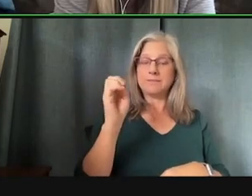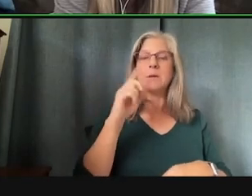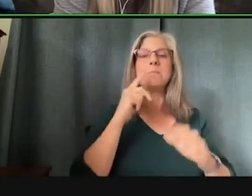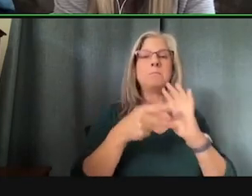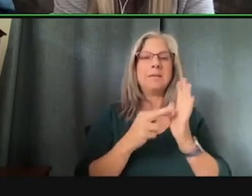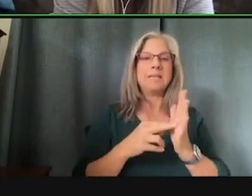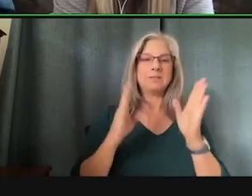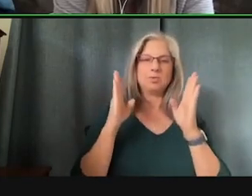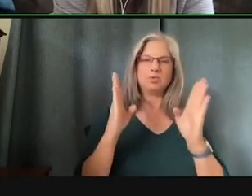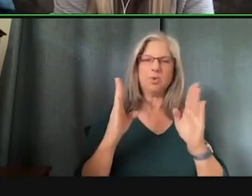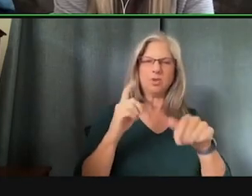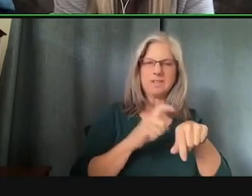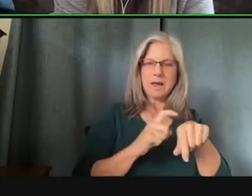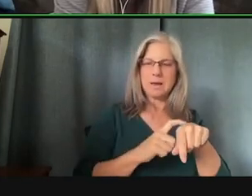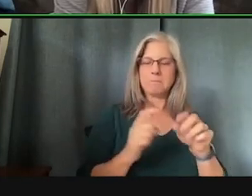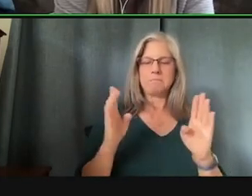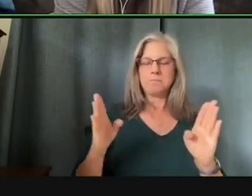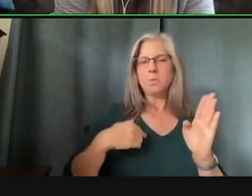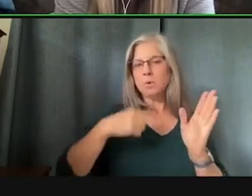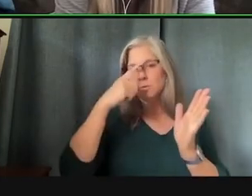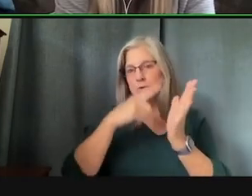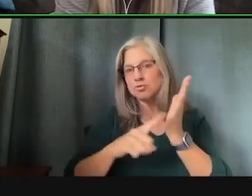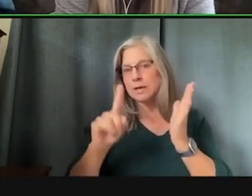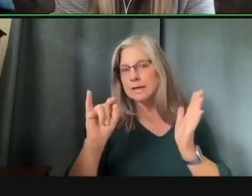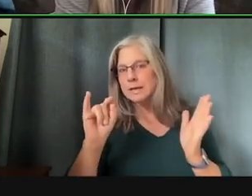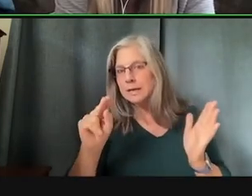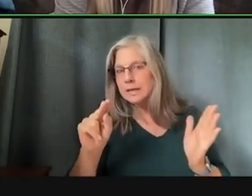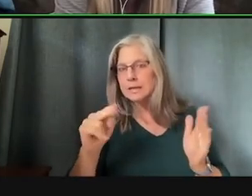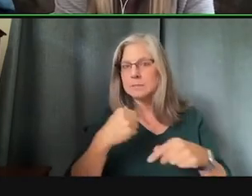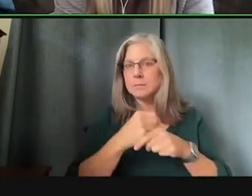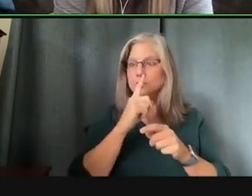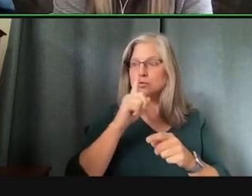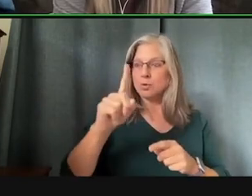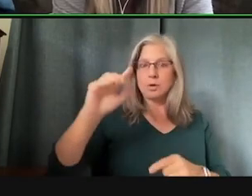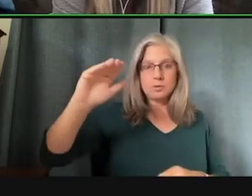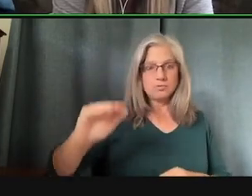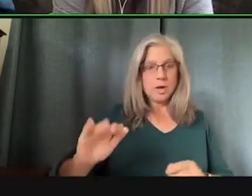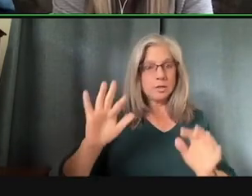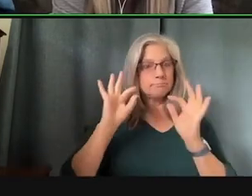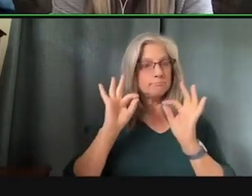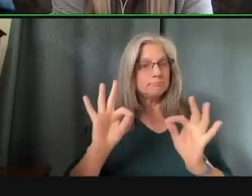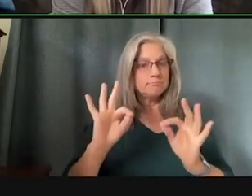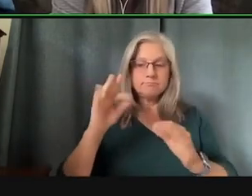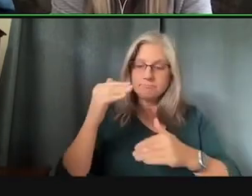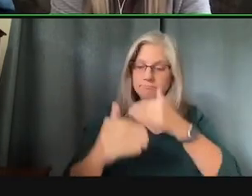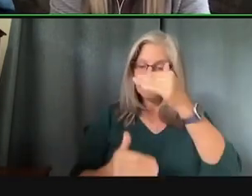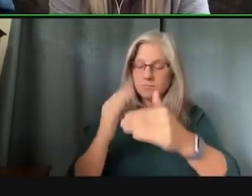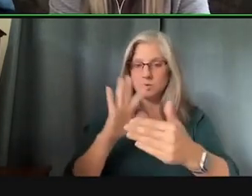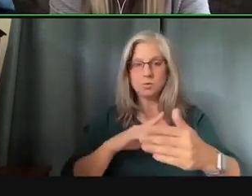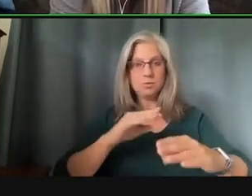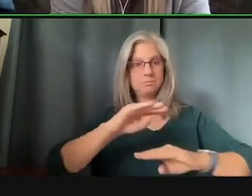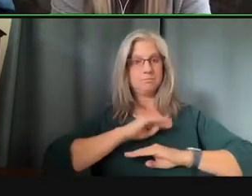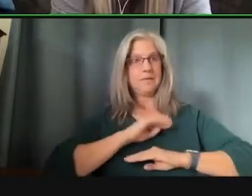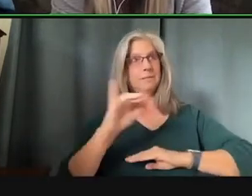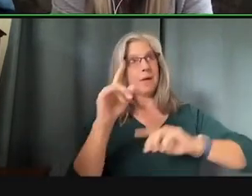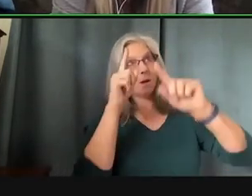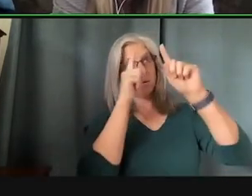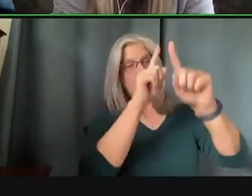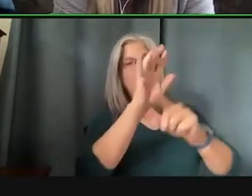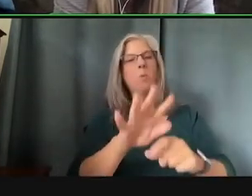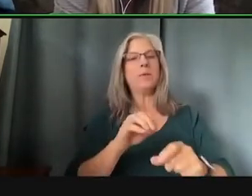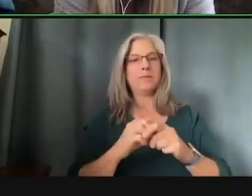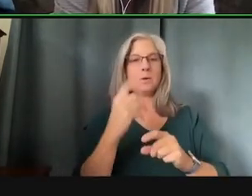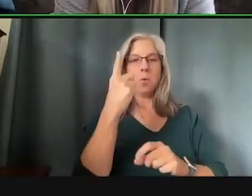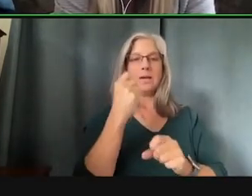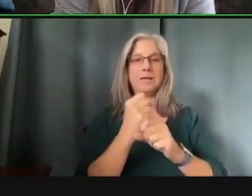of time where we're going to check in and make sure that child is on track to meet that goal within 1 year.